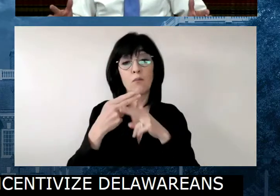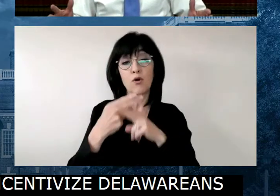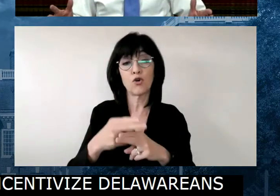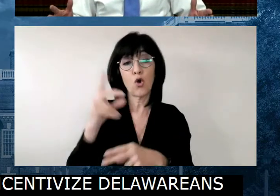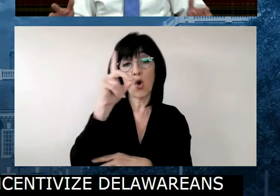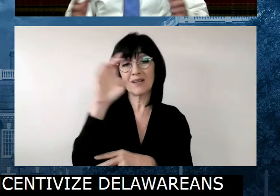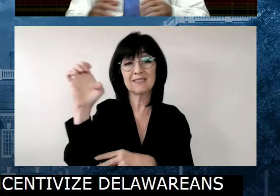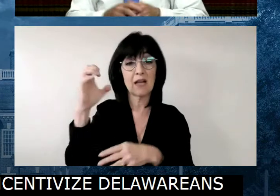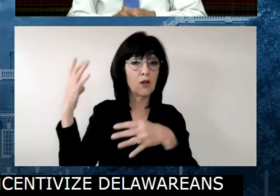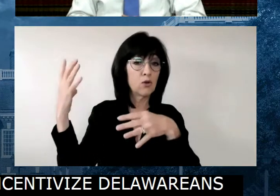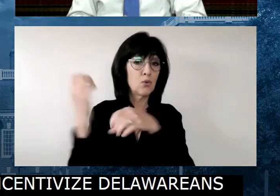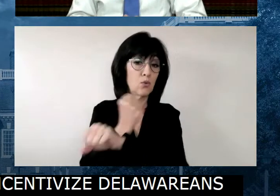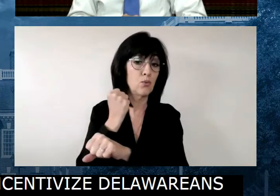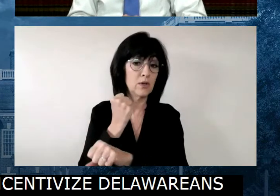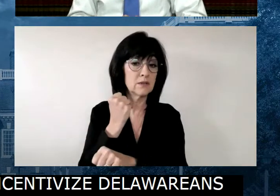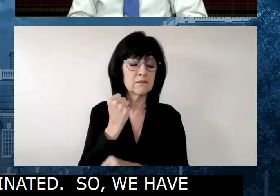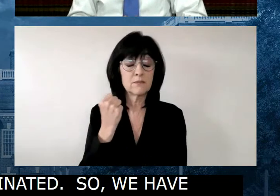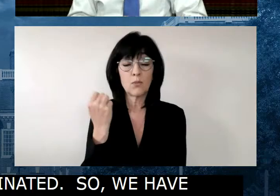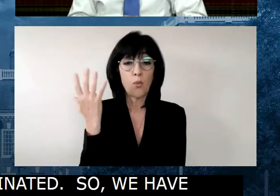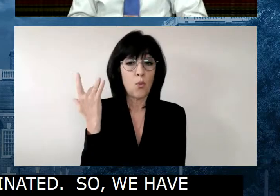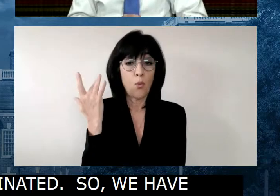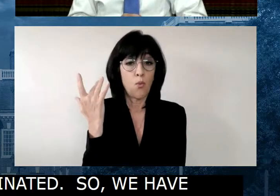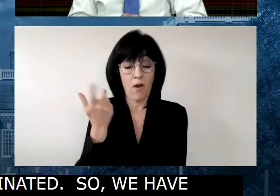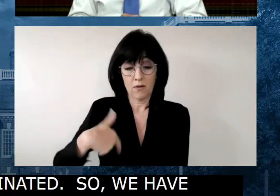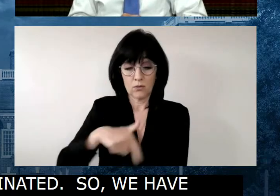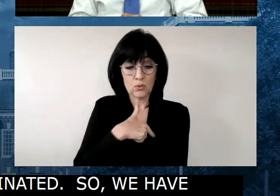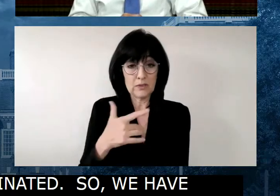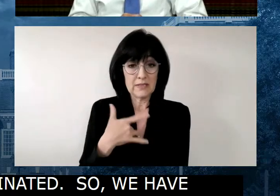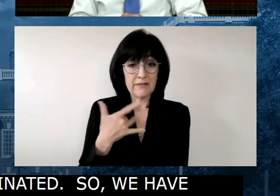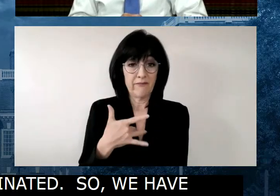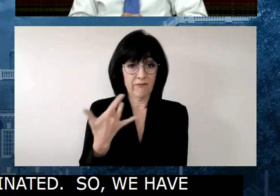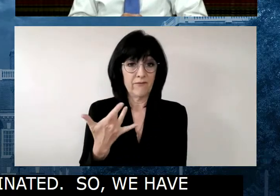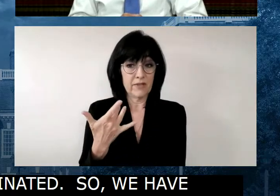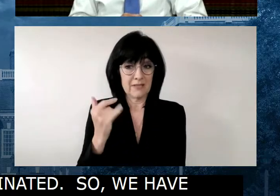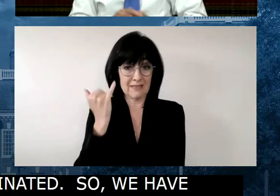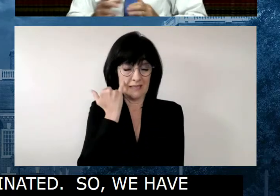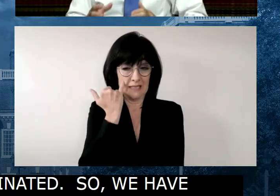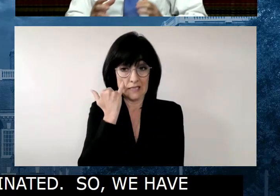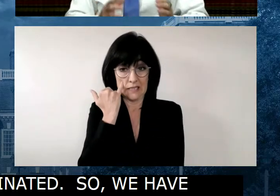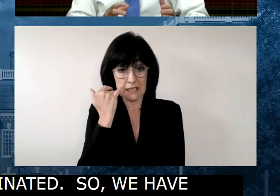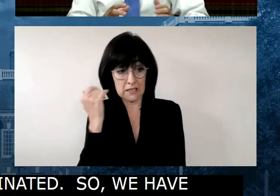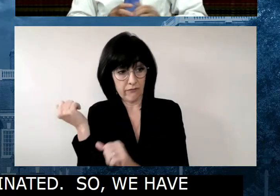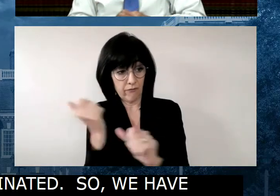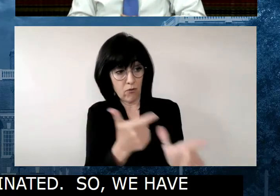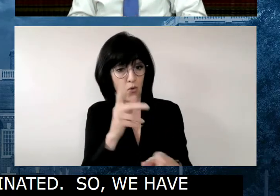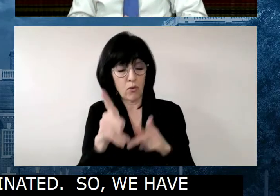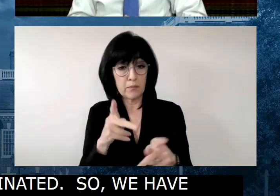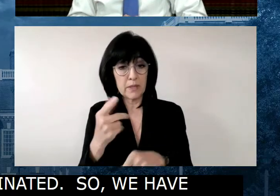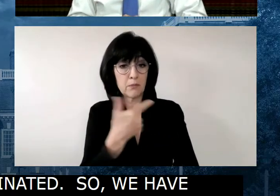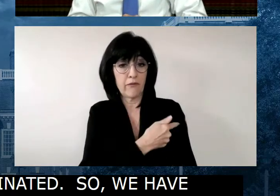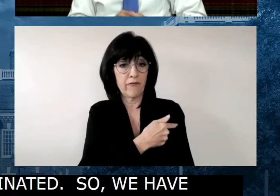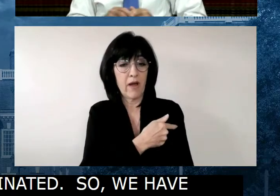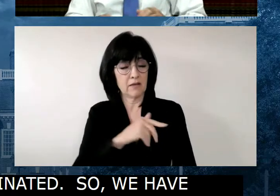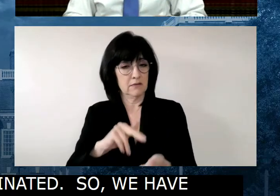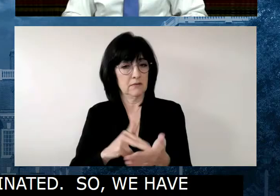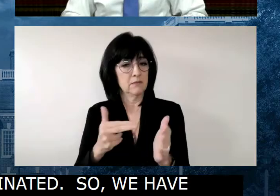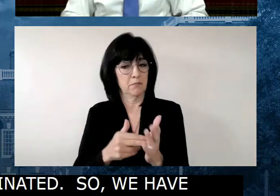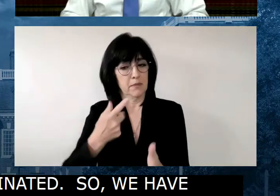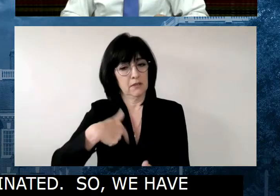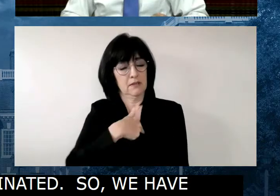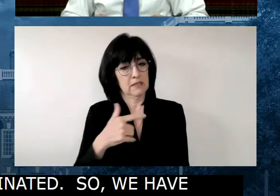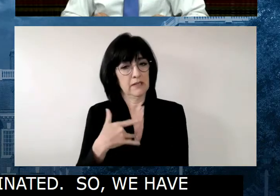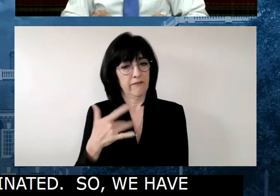win when somebody gets vaccinated. It's our vaccine incentive program. We have prizes in there as